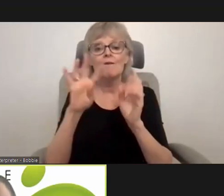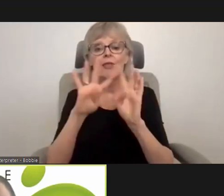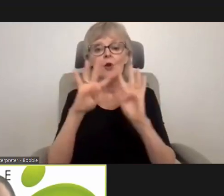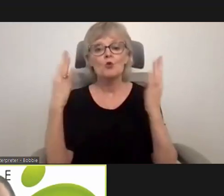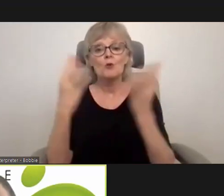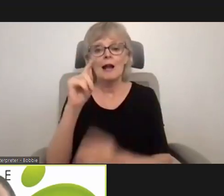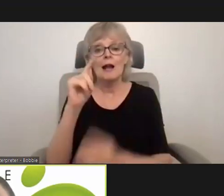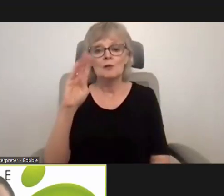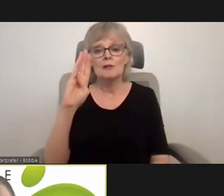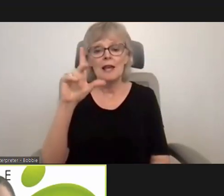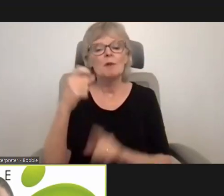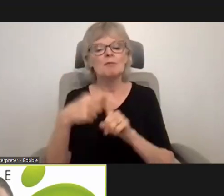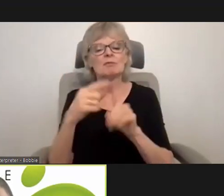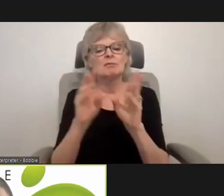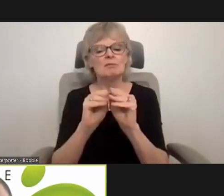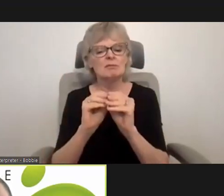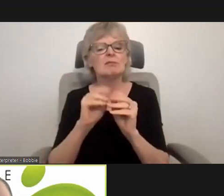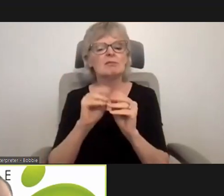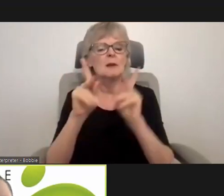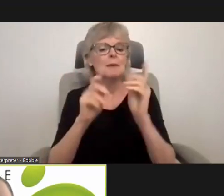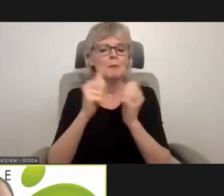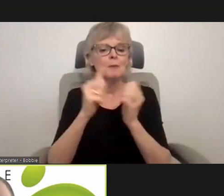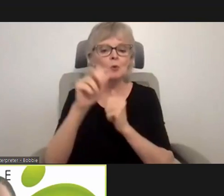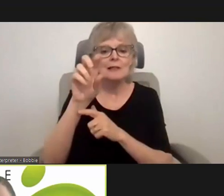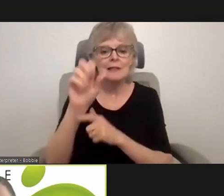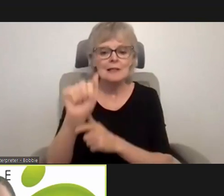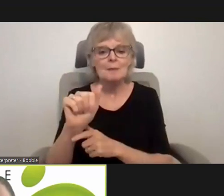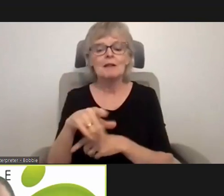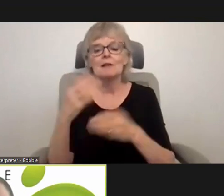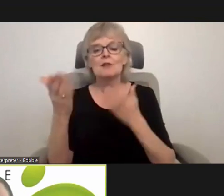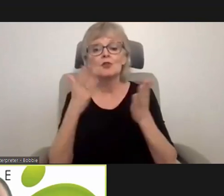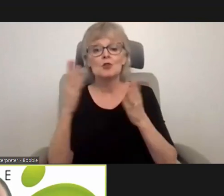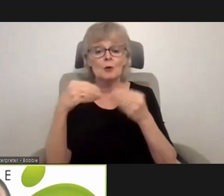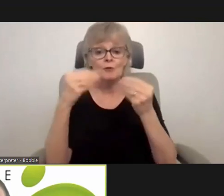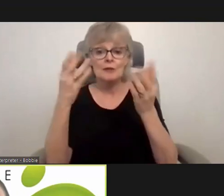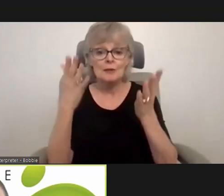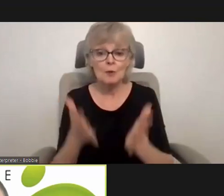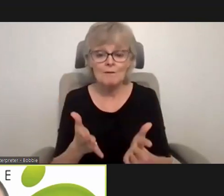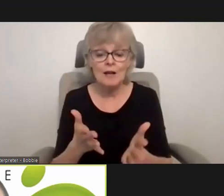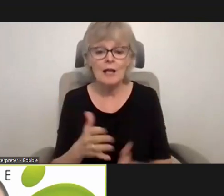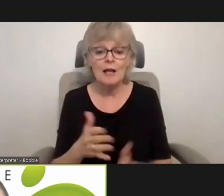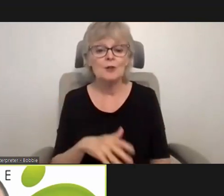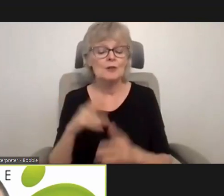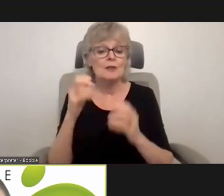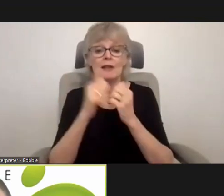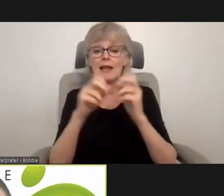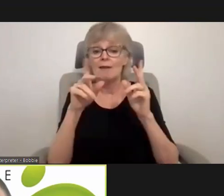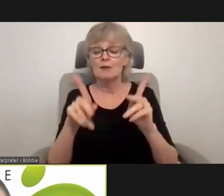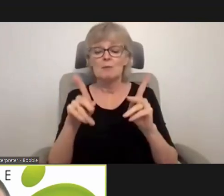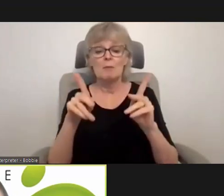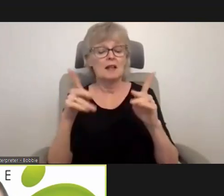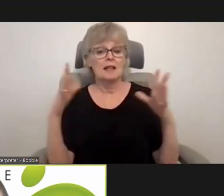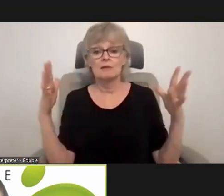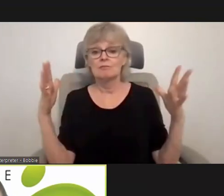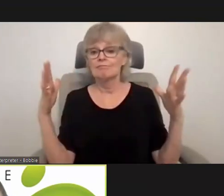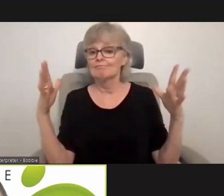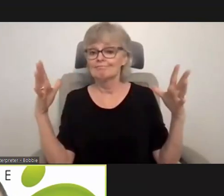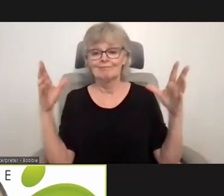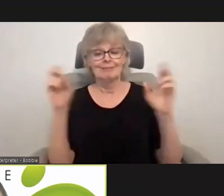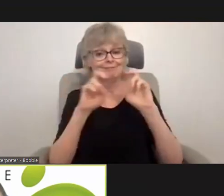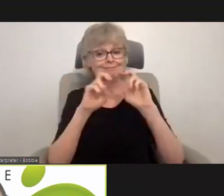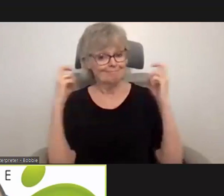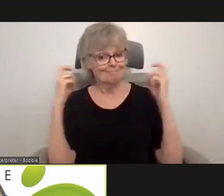meeting of people with disabilities, service providers, everybody just kind of at the round